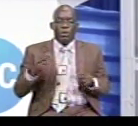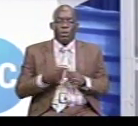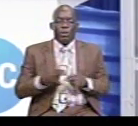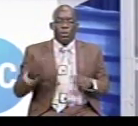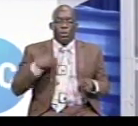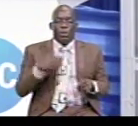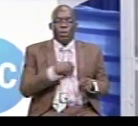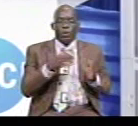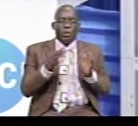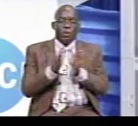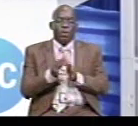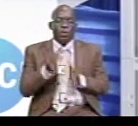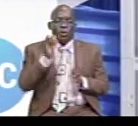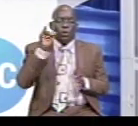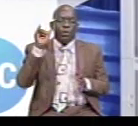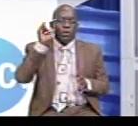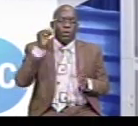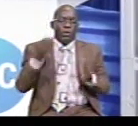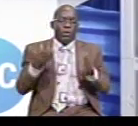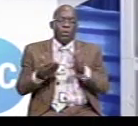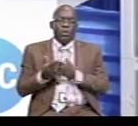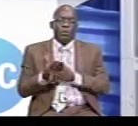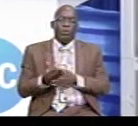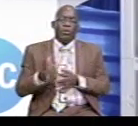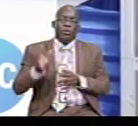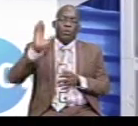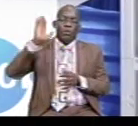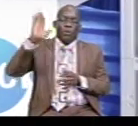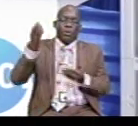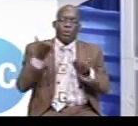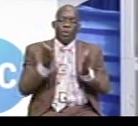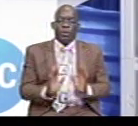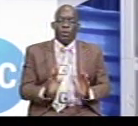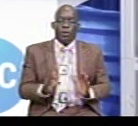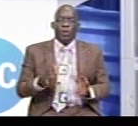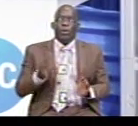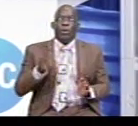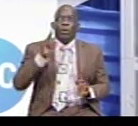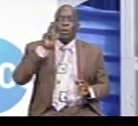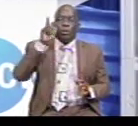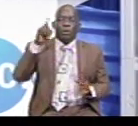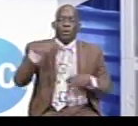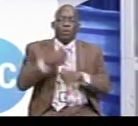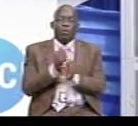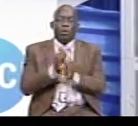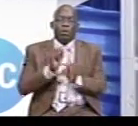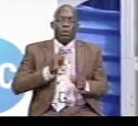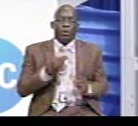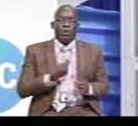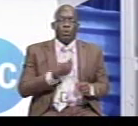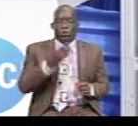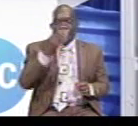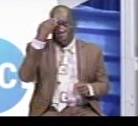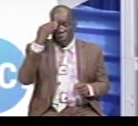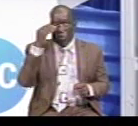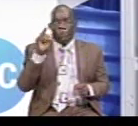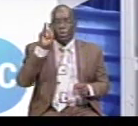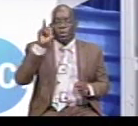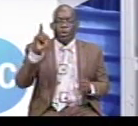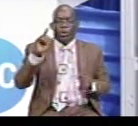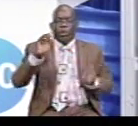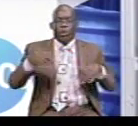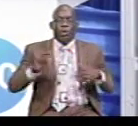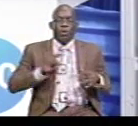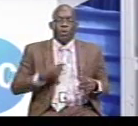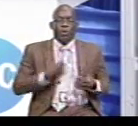Yesterday, through his servant, he made us know and not overseer preach the word, the gift of salvation ministry. And redemption.